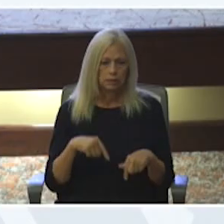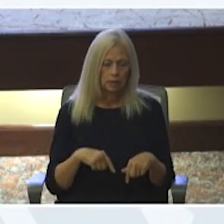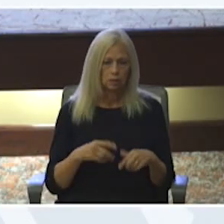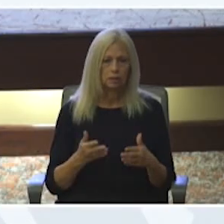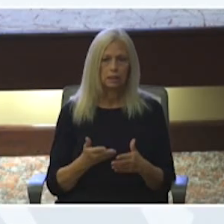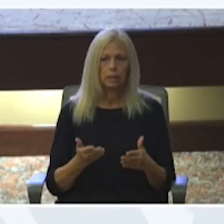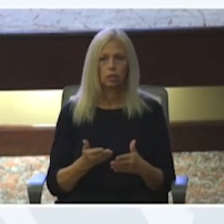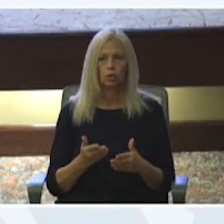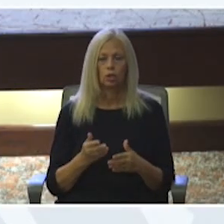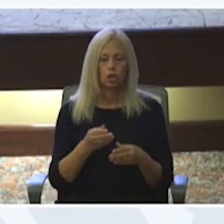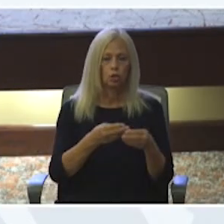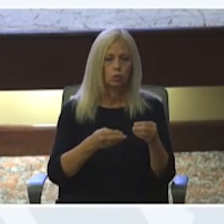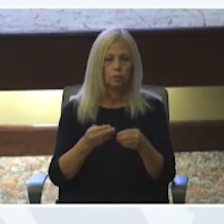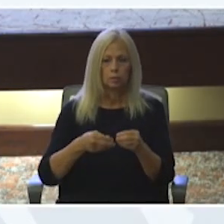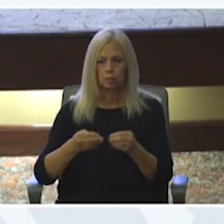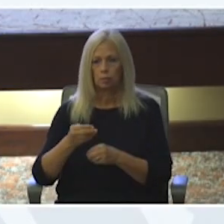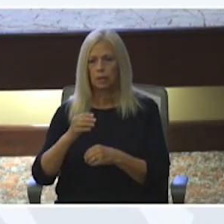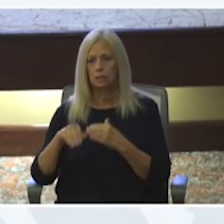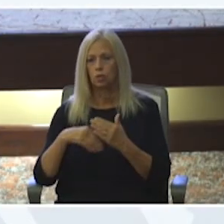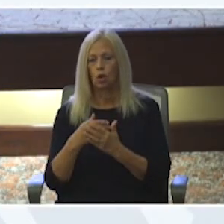Replace all the hardware that we need to there.